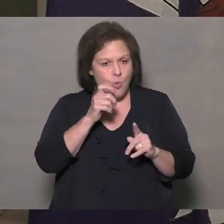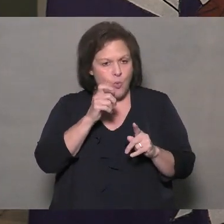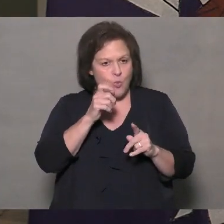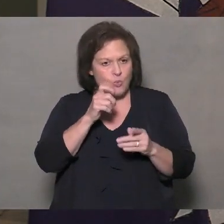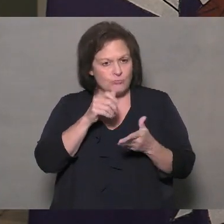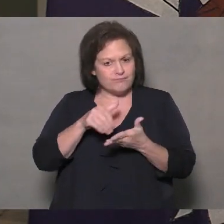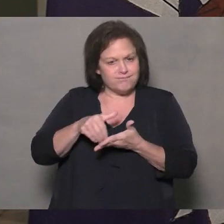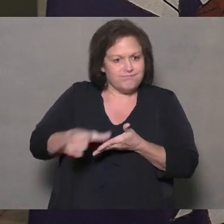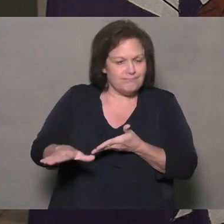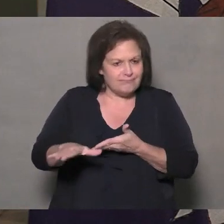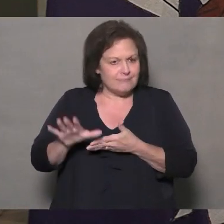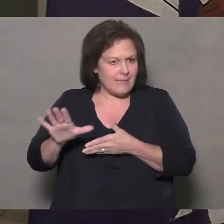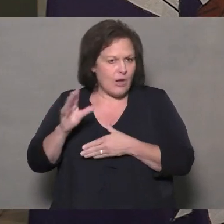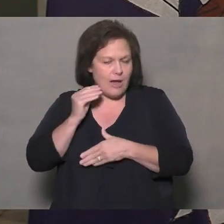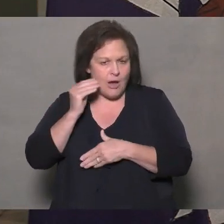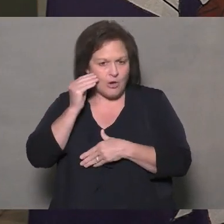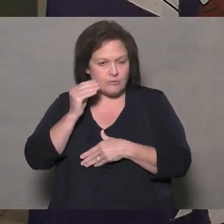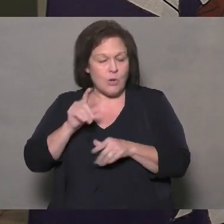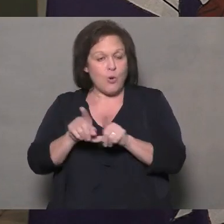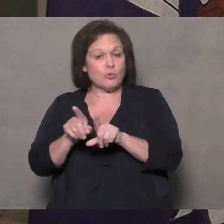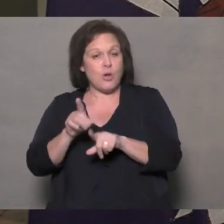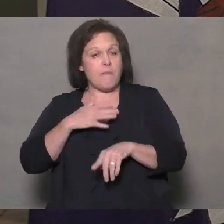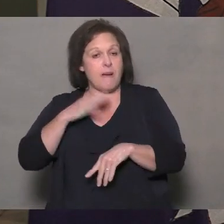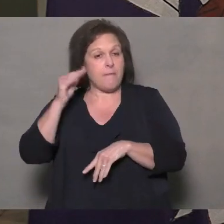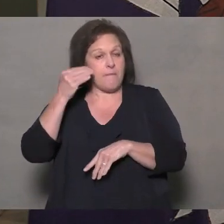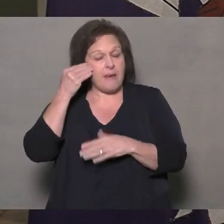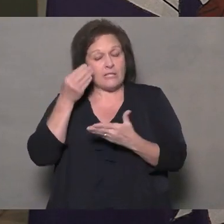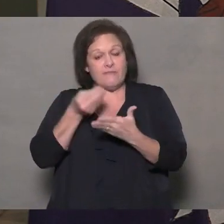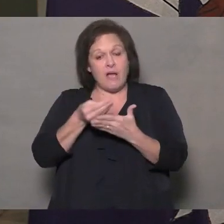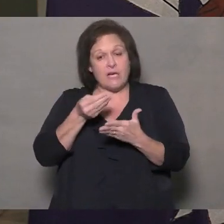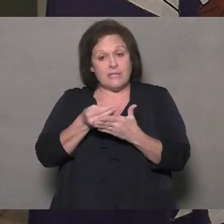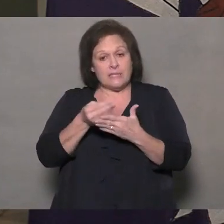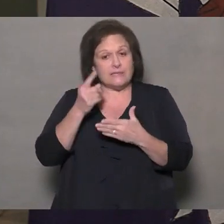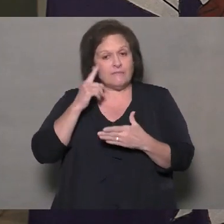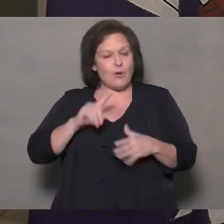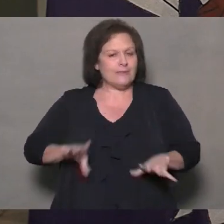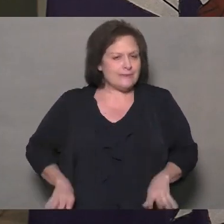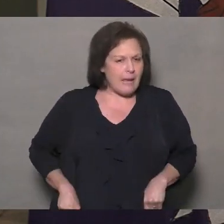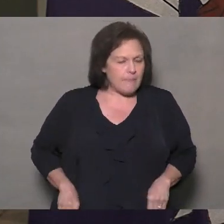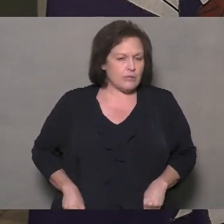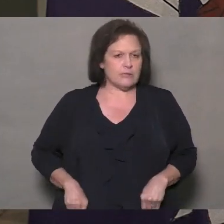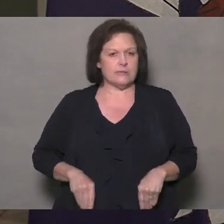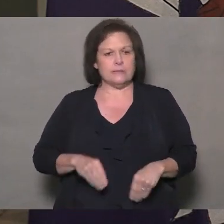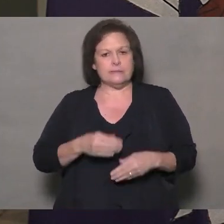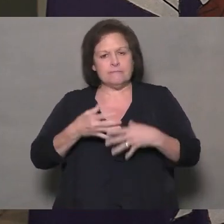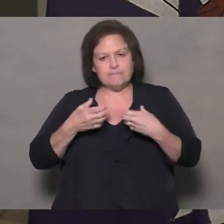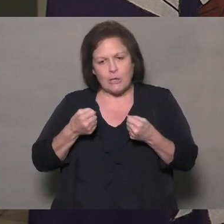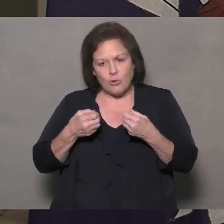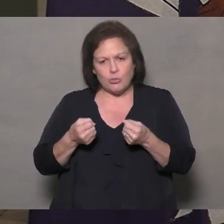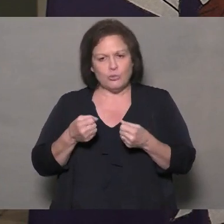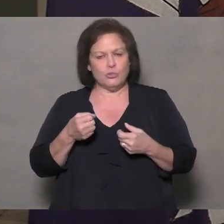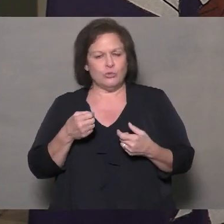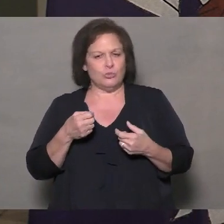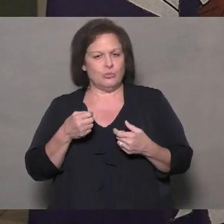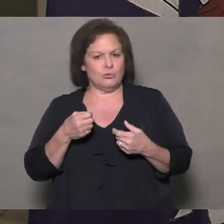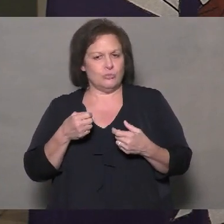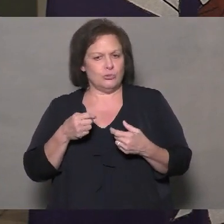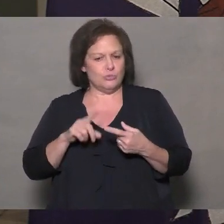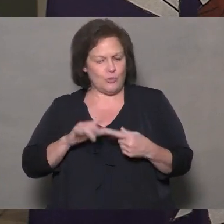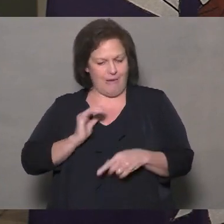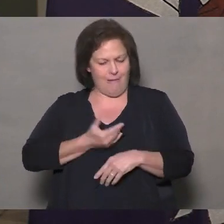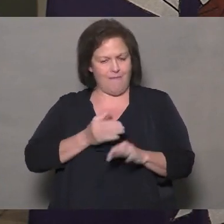This also includes my mayor's fund, which provides diapers and formula to our